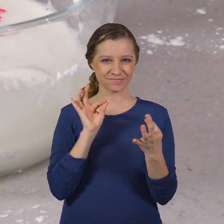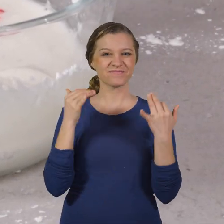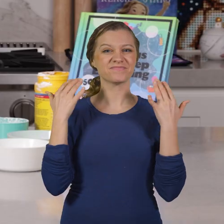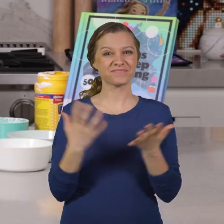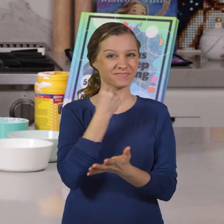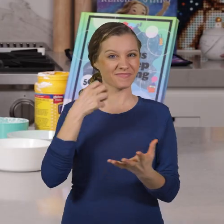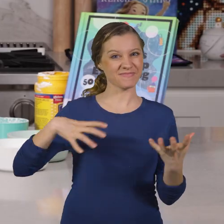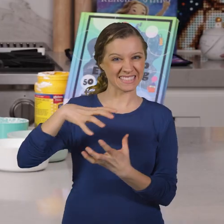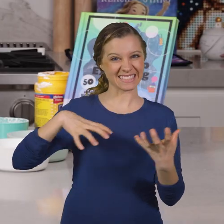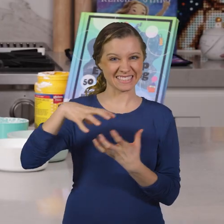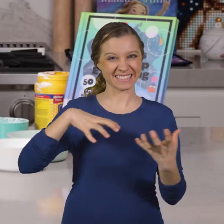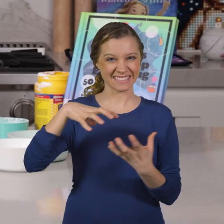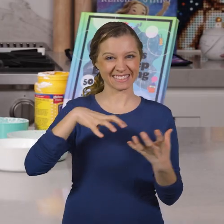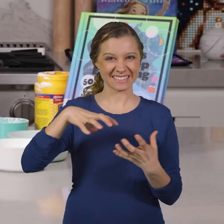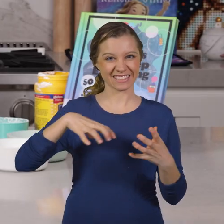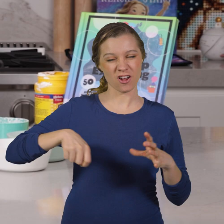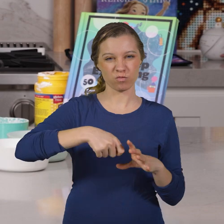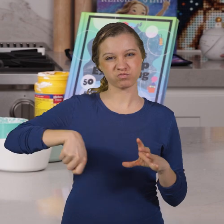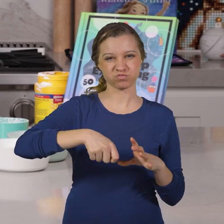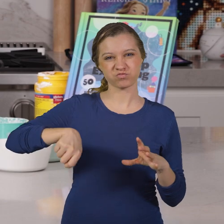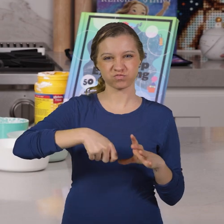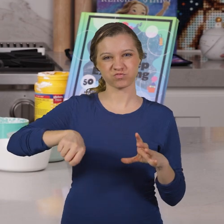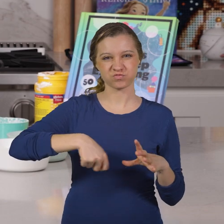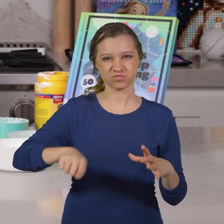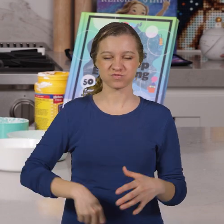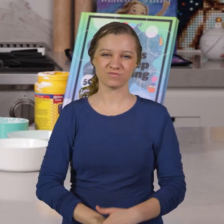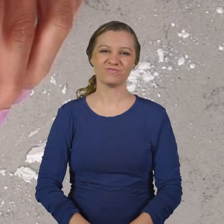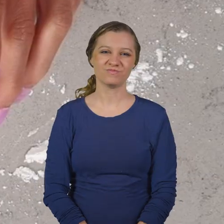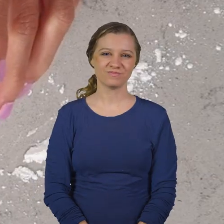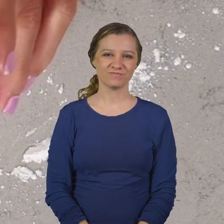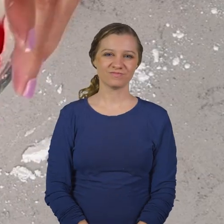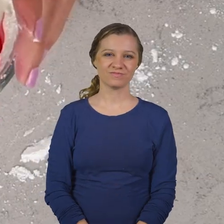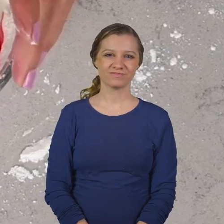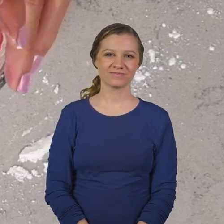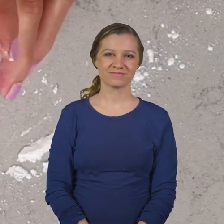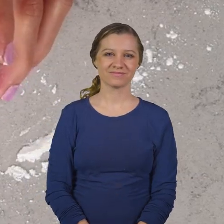Perfect. Now go ahead. And mix that in.